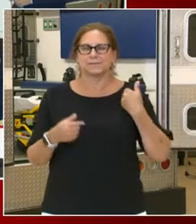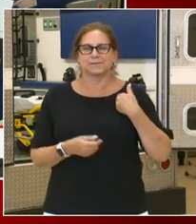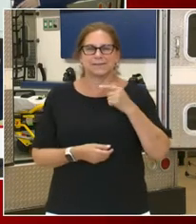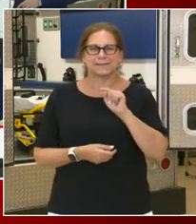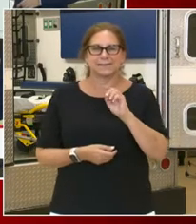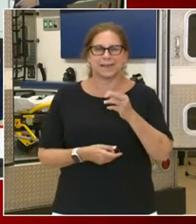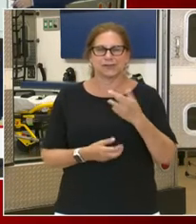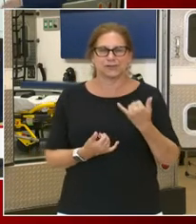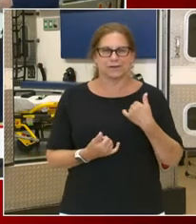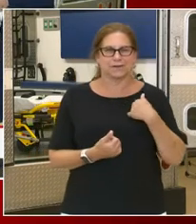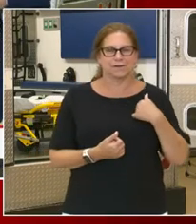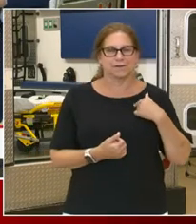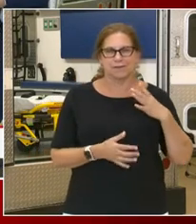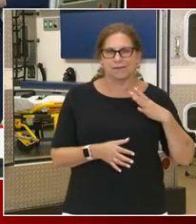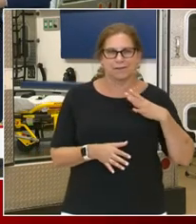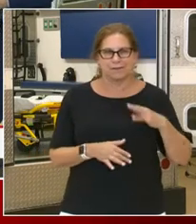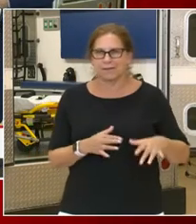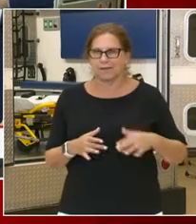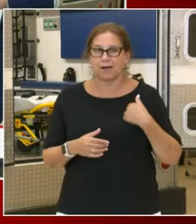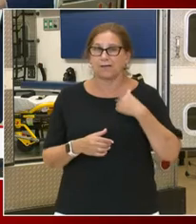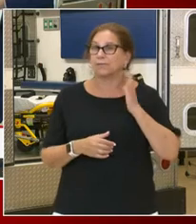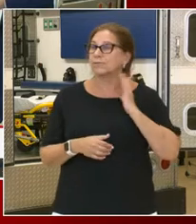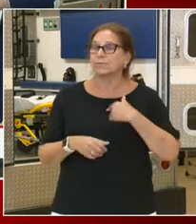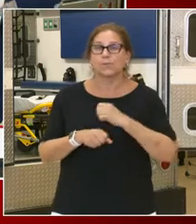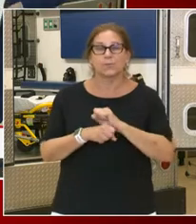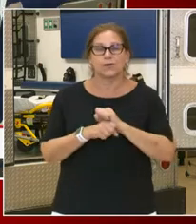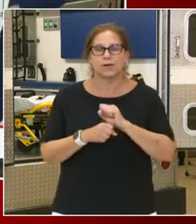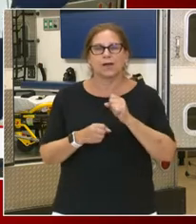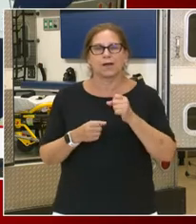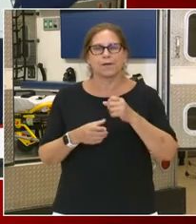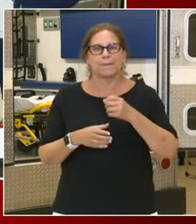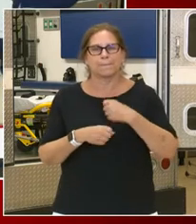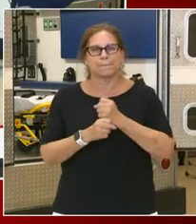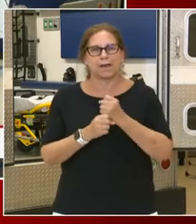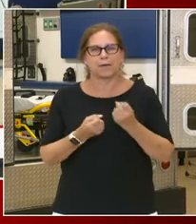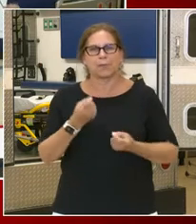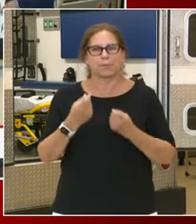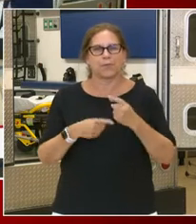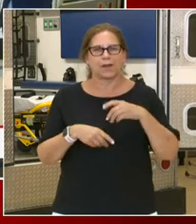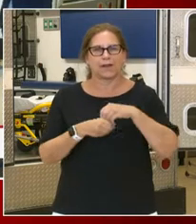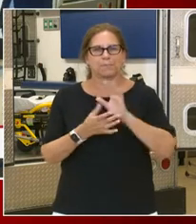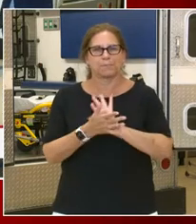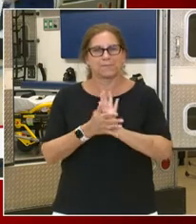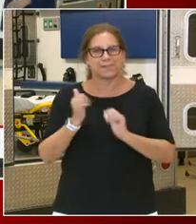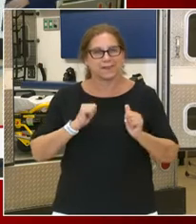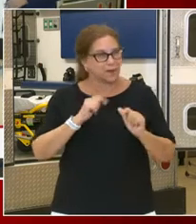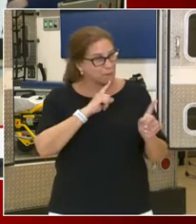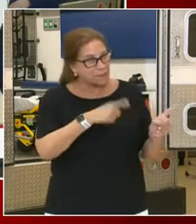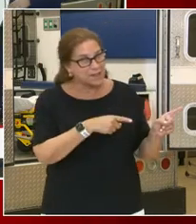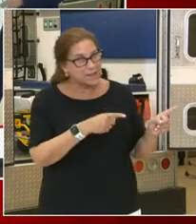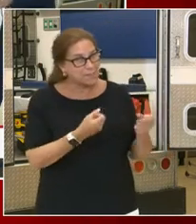hand out popcorn at a movie theater. That put me on my pathway to success. Tomas, so did I.